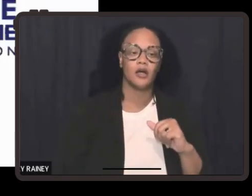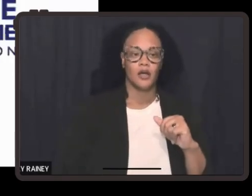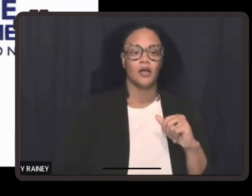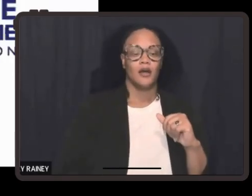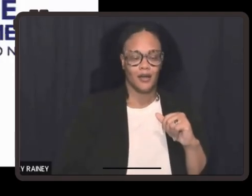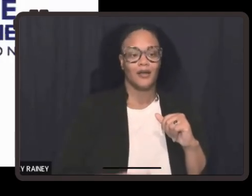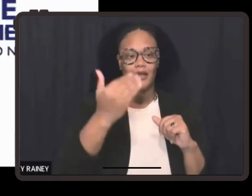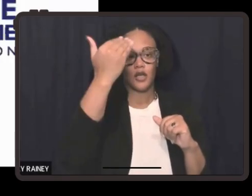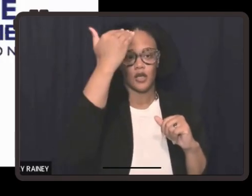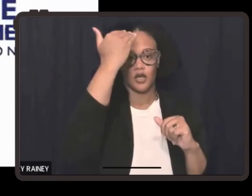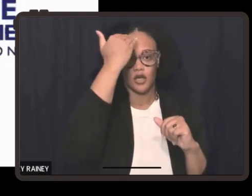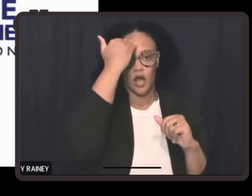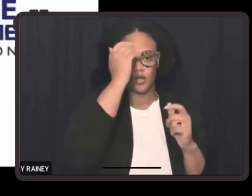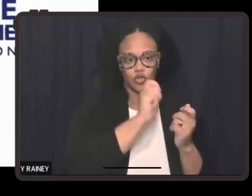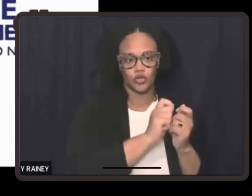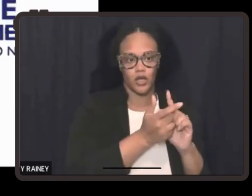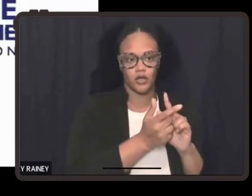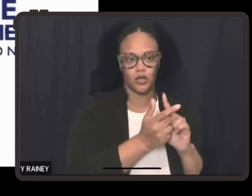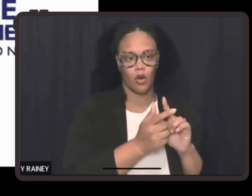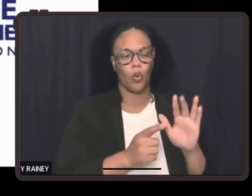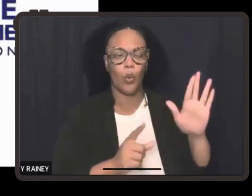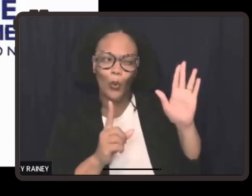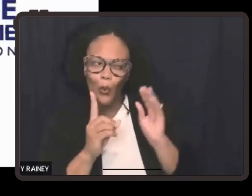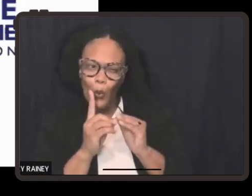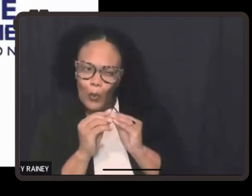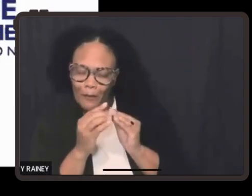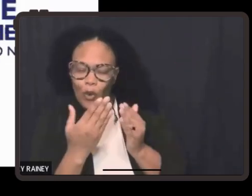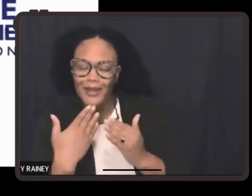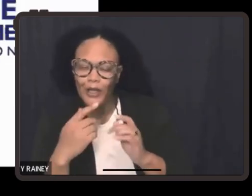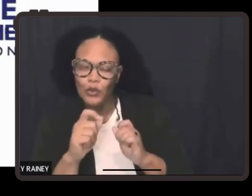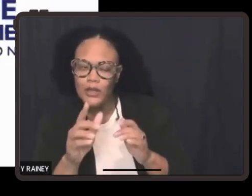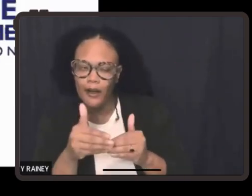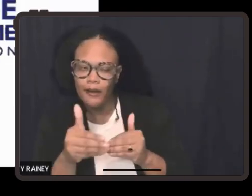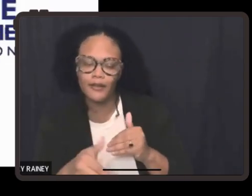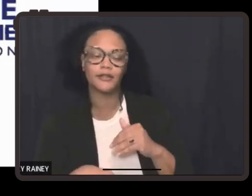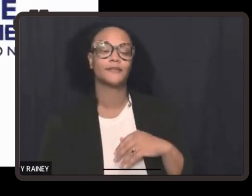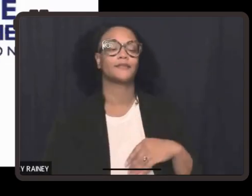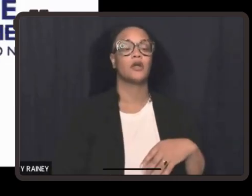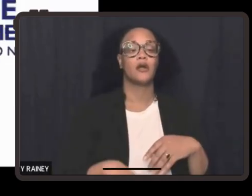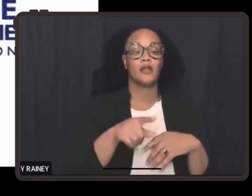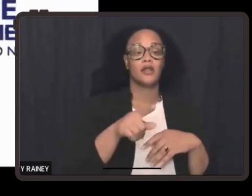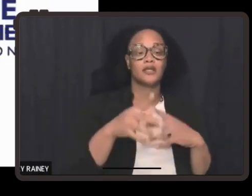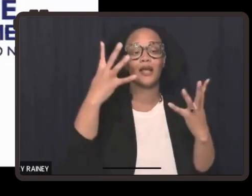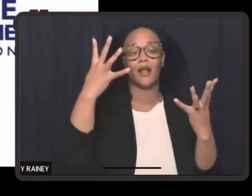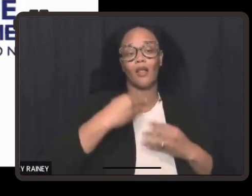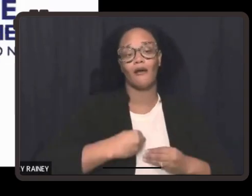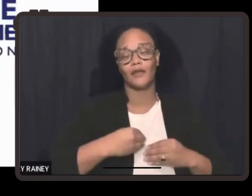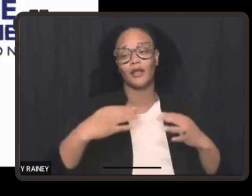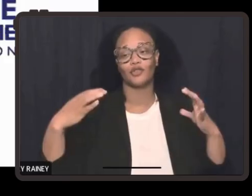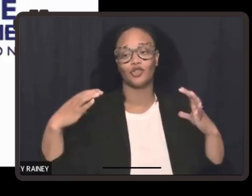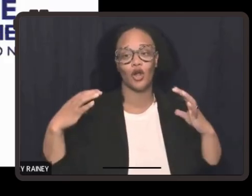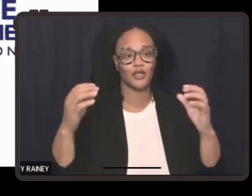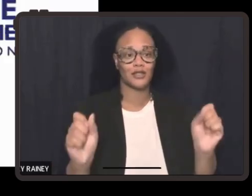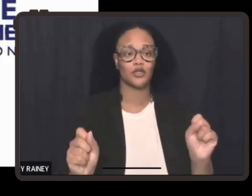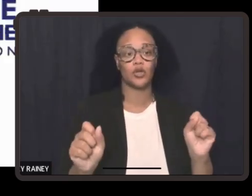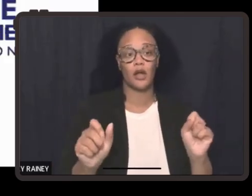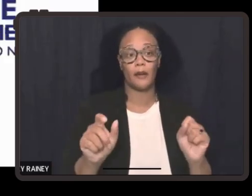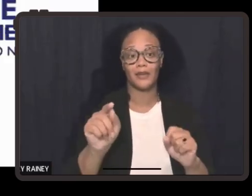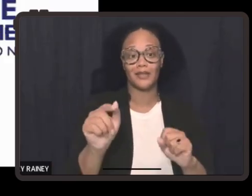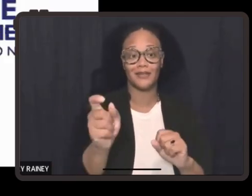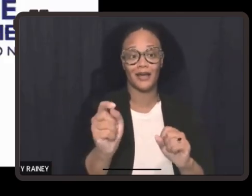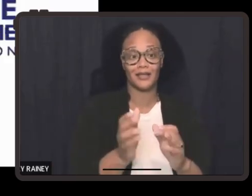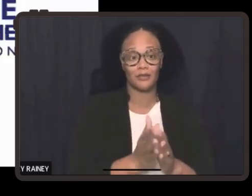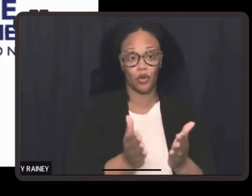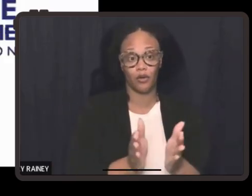translation. One more thank you slide after this. There's a lovely charge syndrome textbook, but like